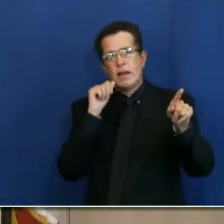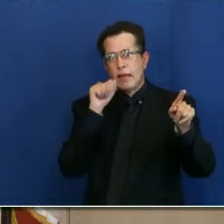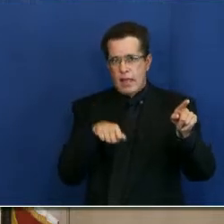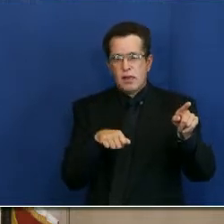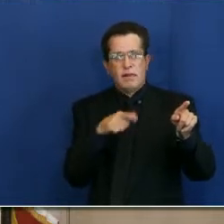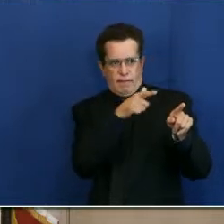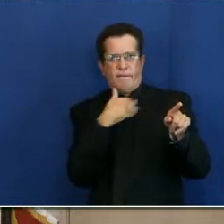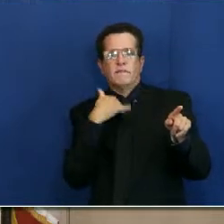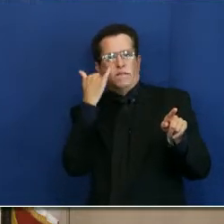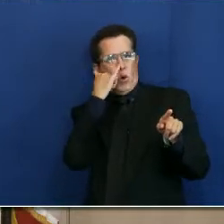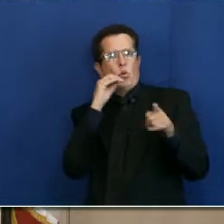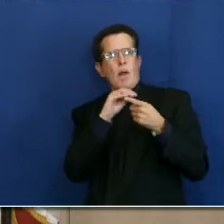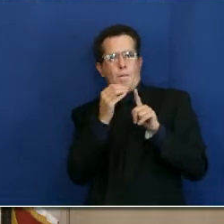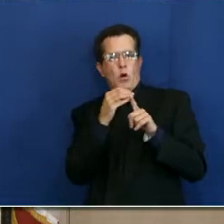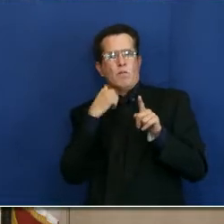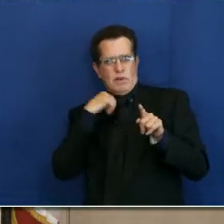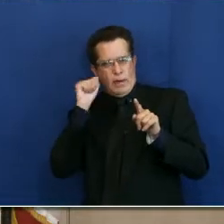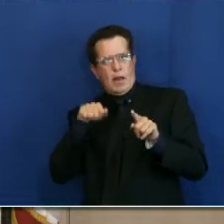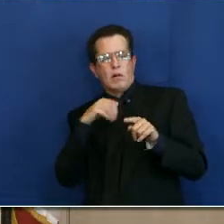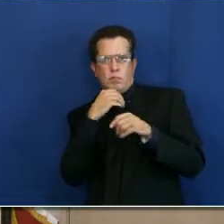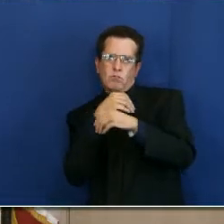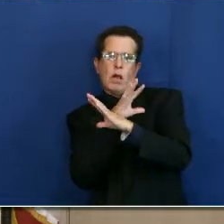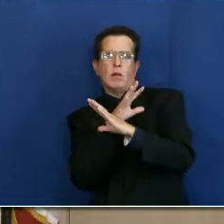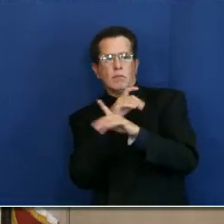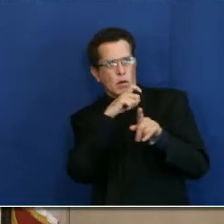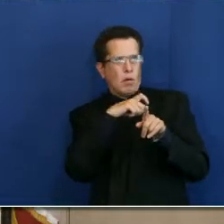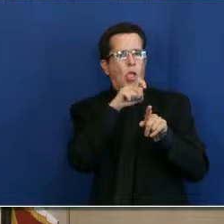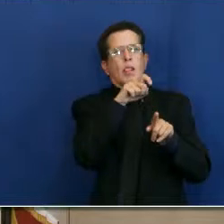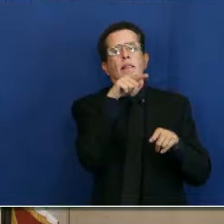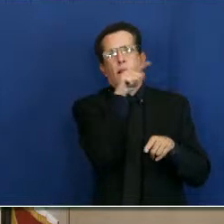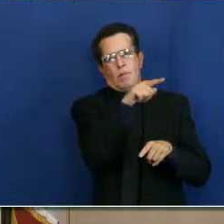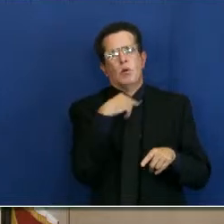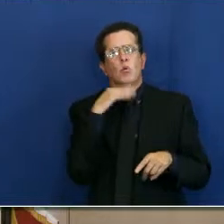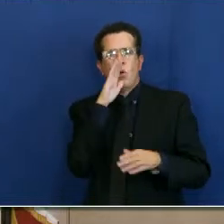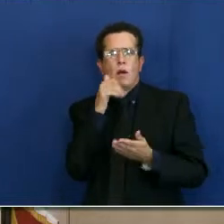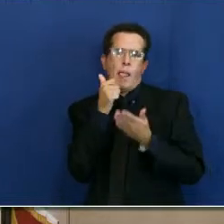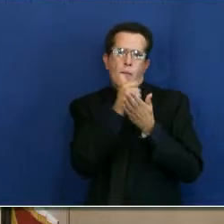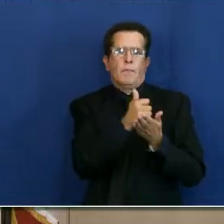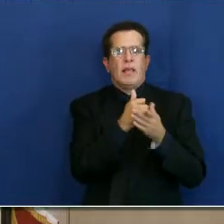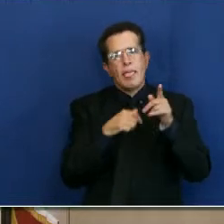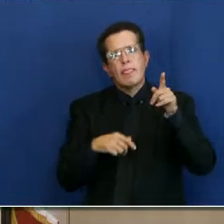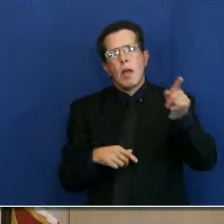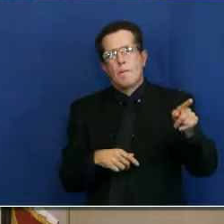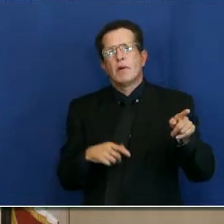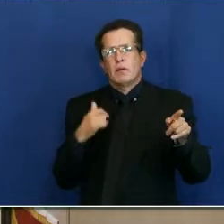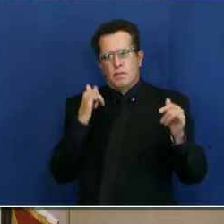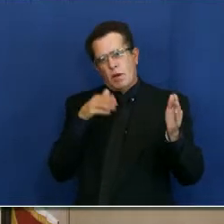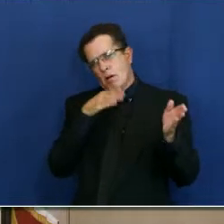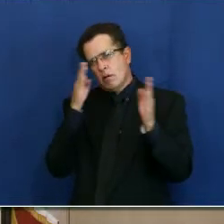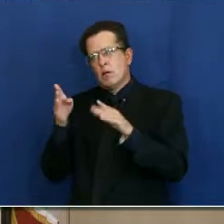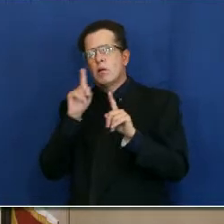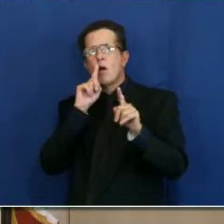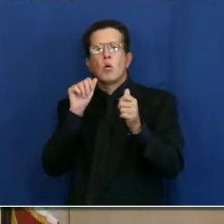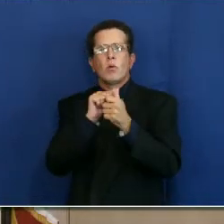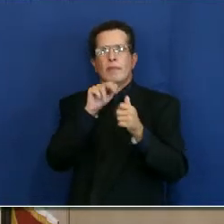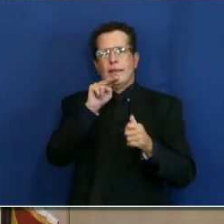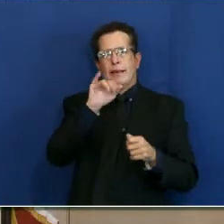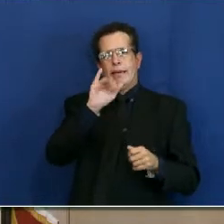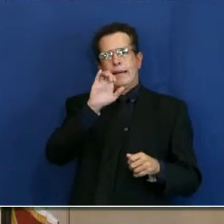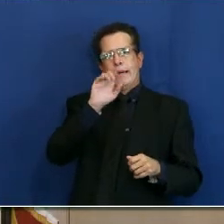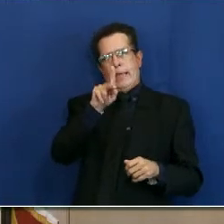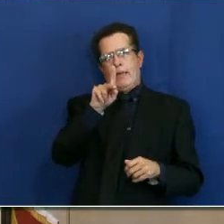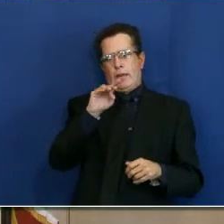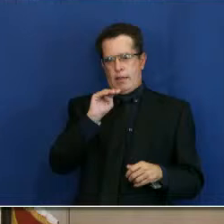have contacts, phone numbers on this side of the border, then we will follow up with them. Let me ask Nick Namashian if he has any